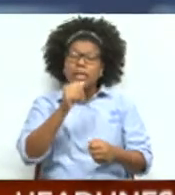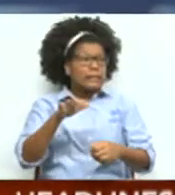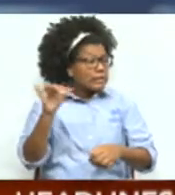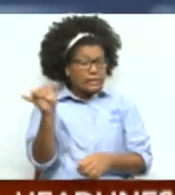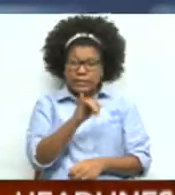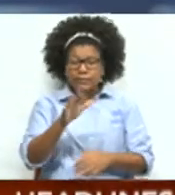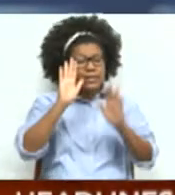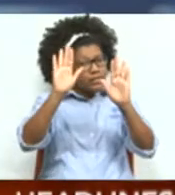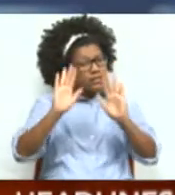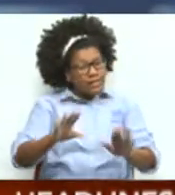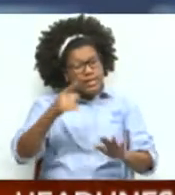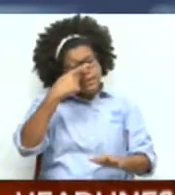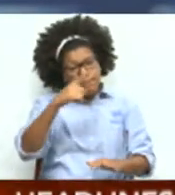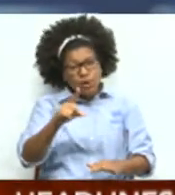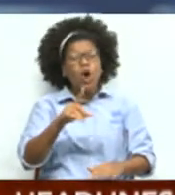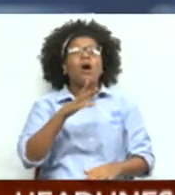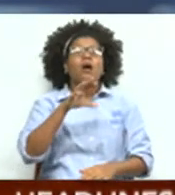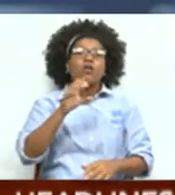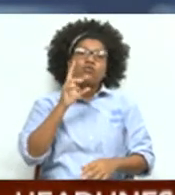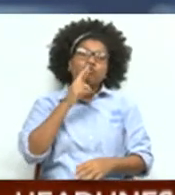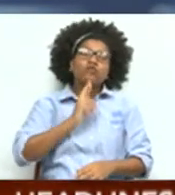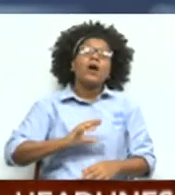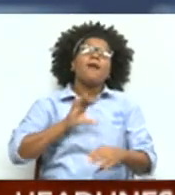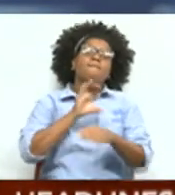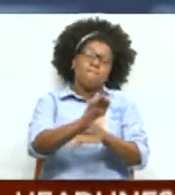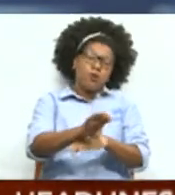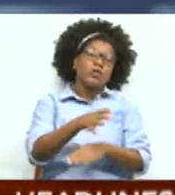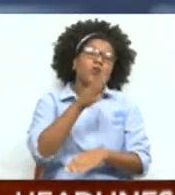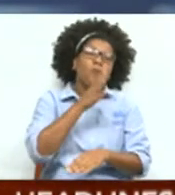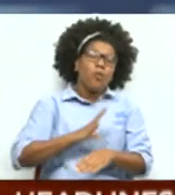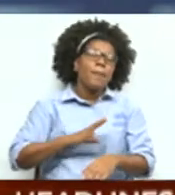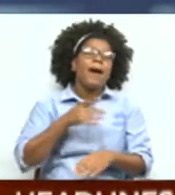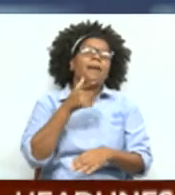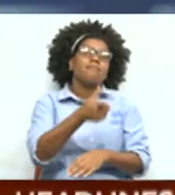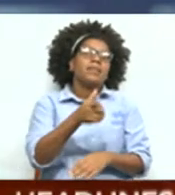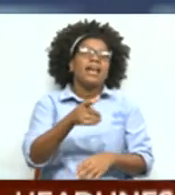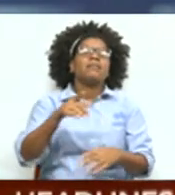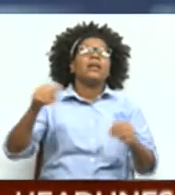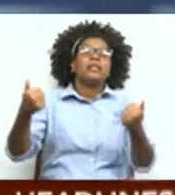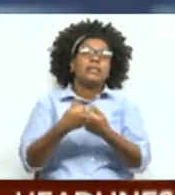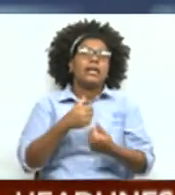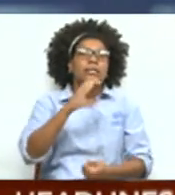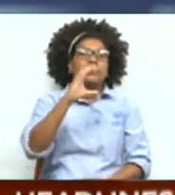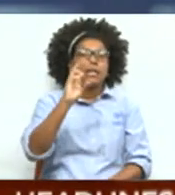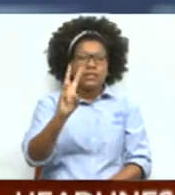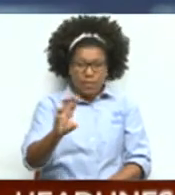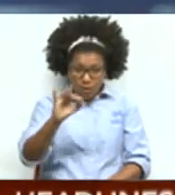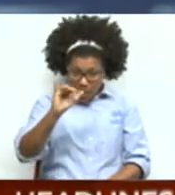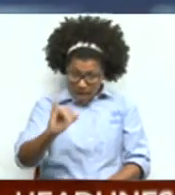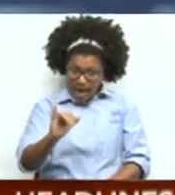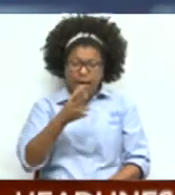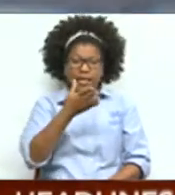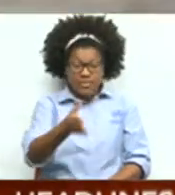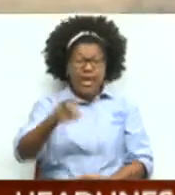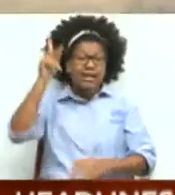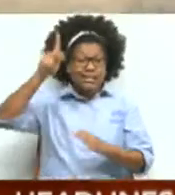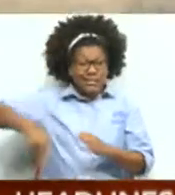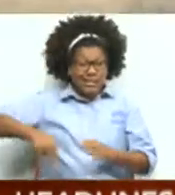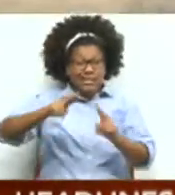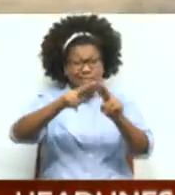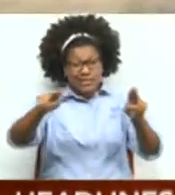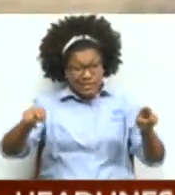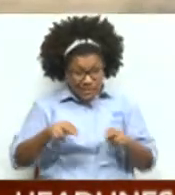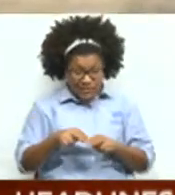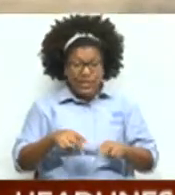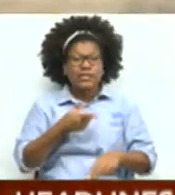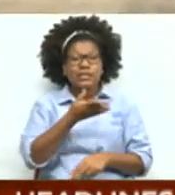Force women playing in the CWI T20 Blaze in St. Kitts and Nevis. The toss was the only thing local ladies won